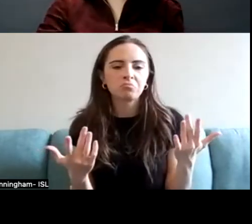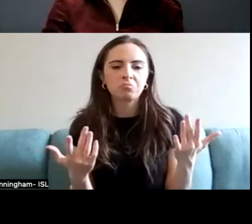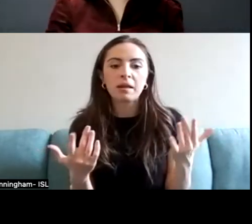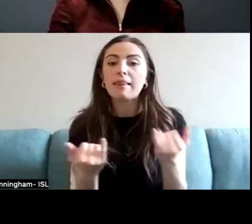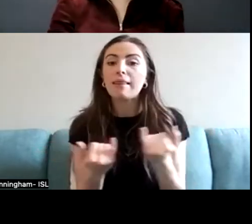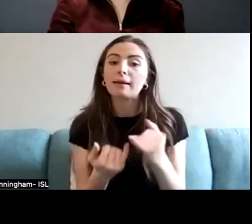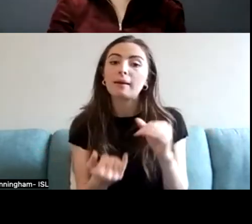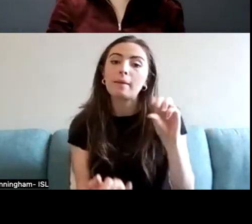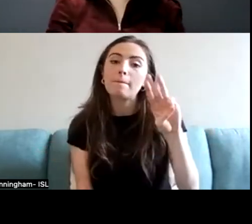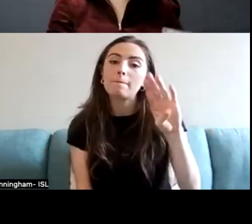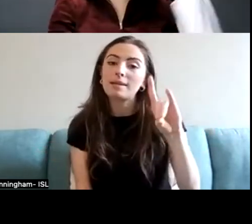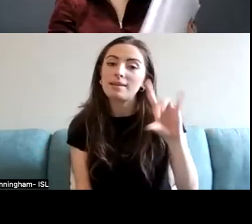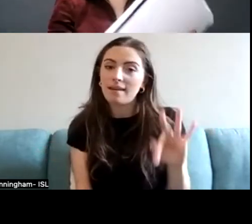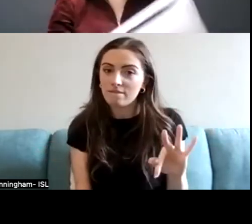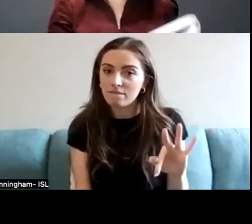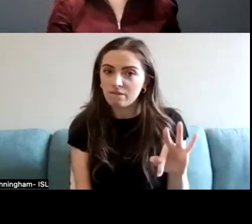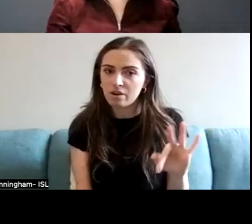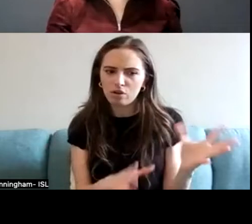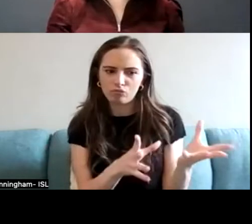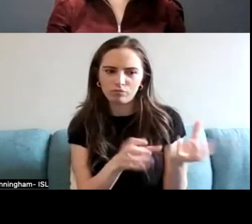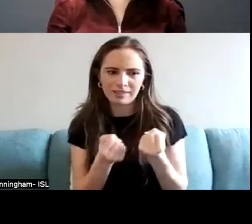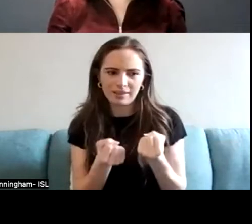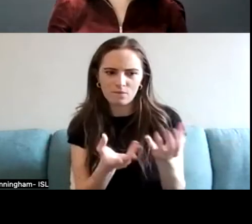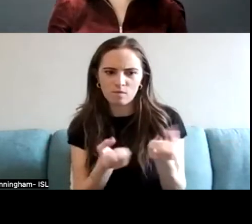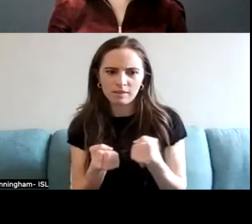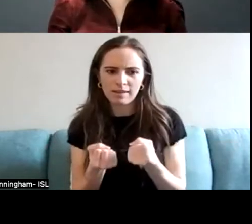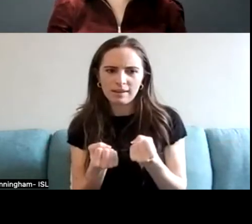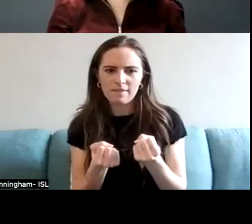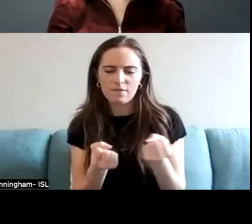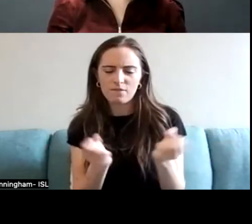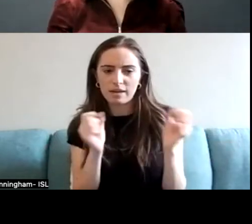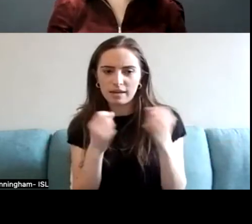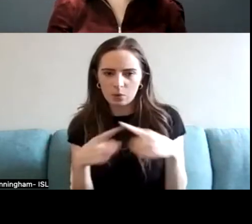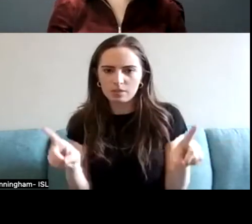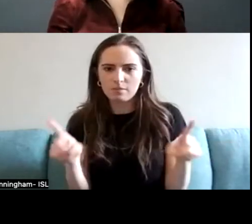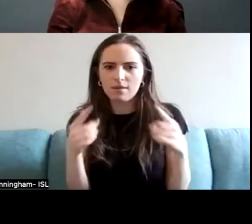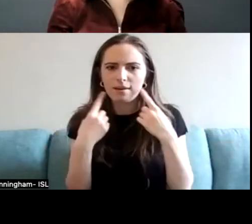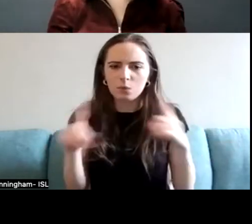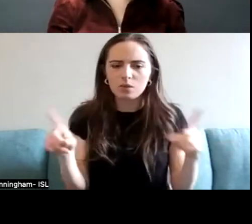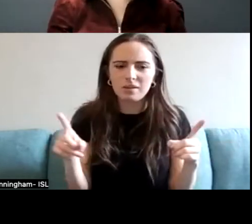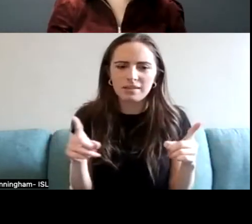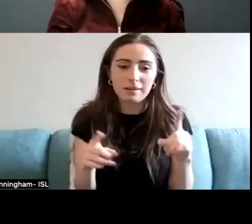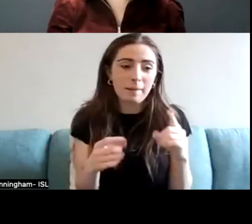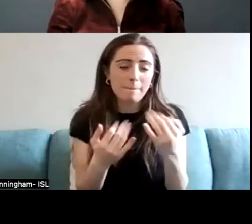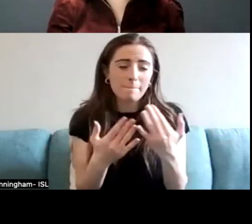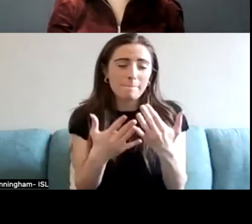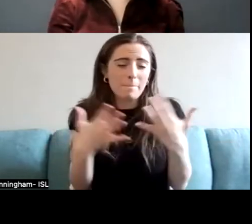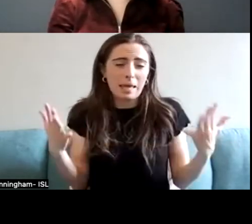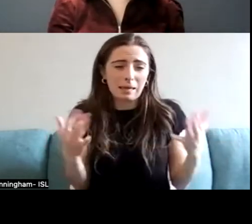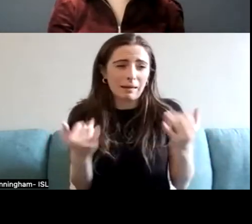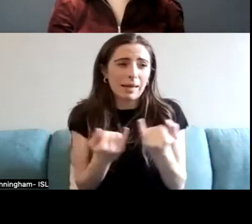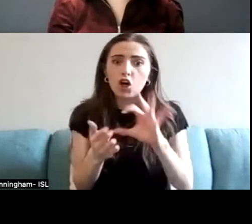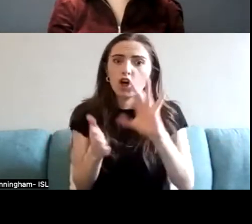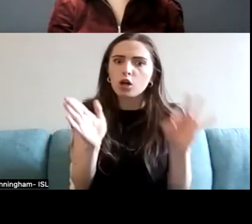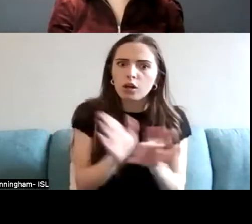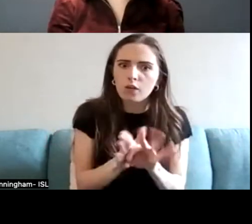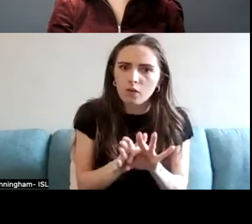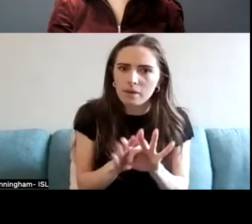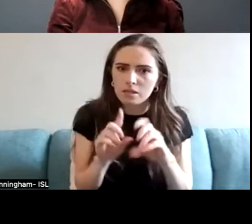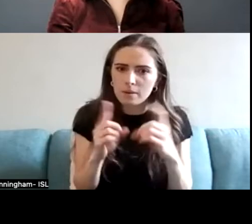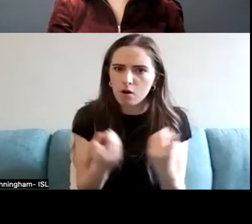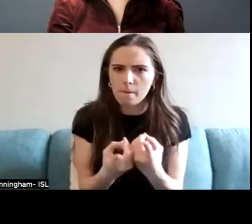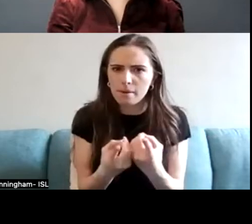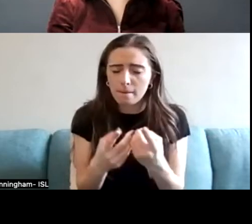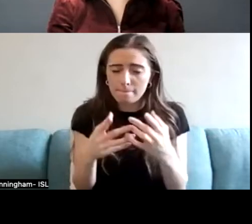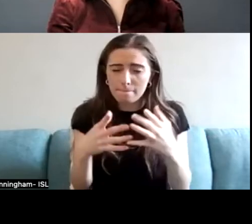PDF. And it's amazing, you know, even massive organizations, government departments, you would be amazed